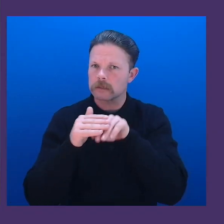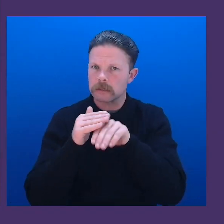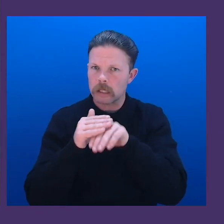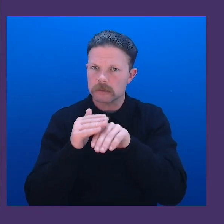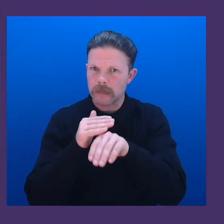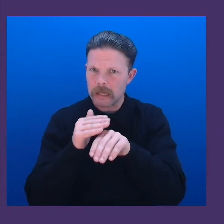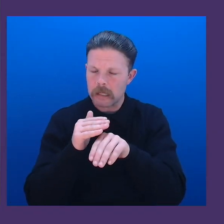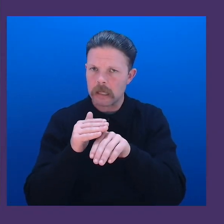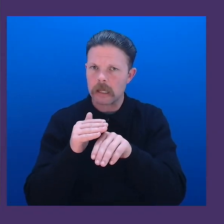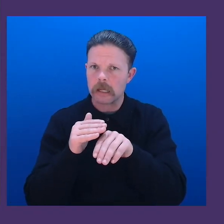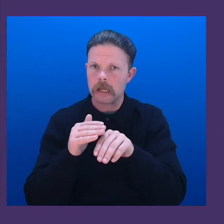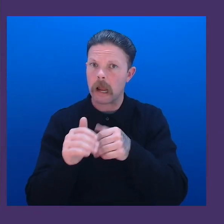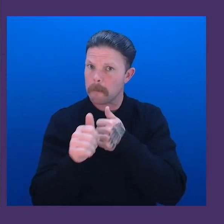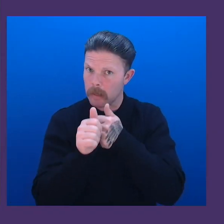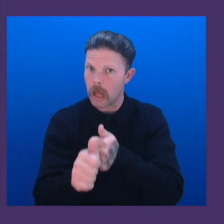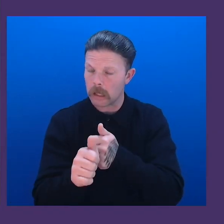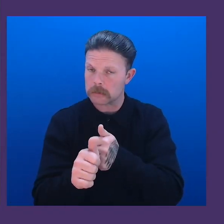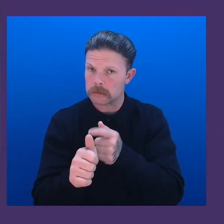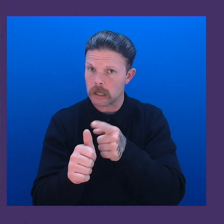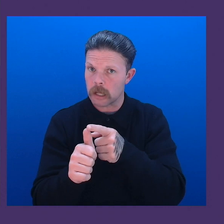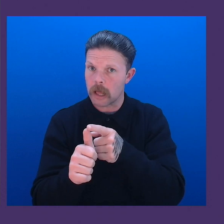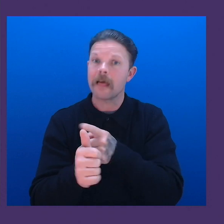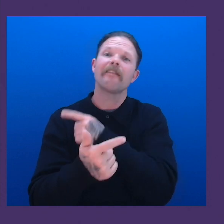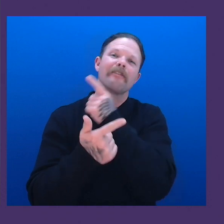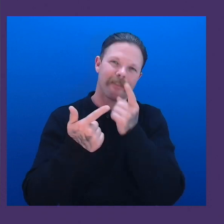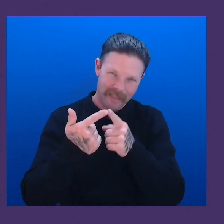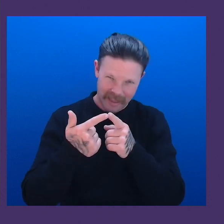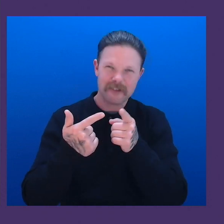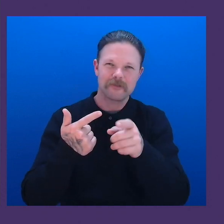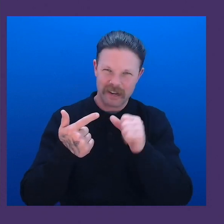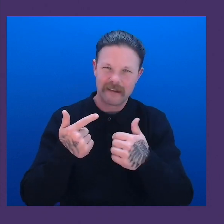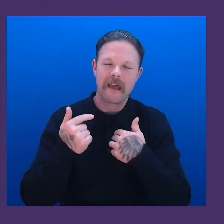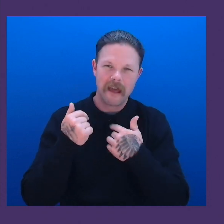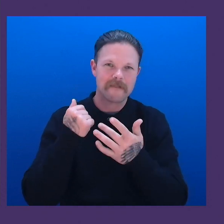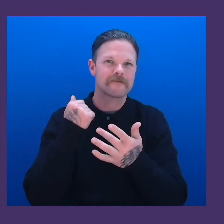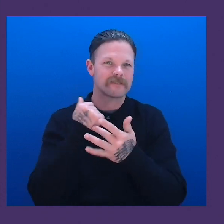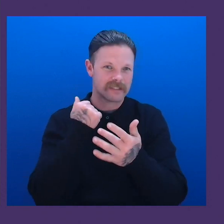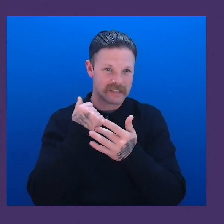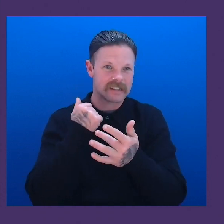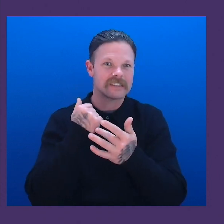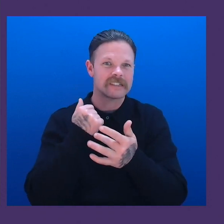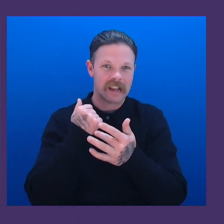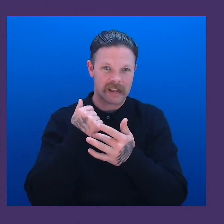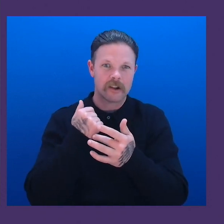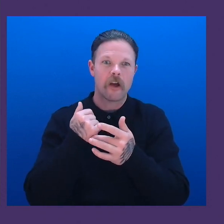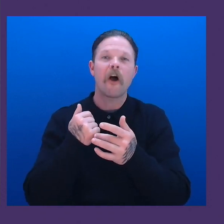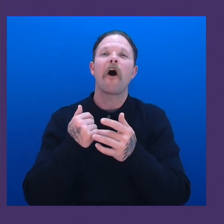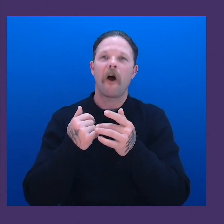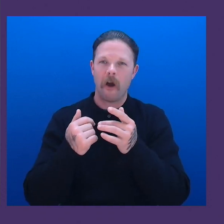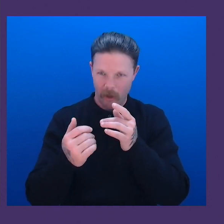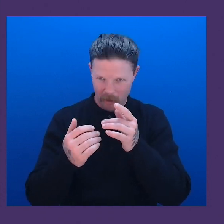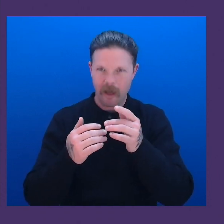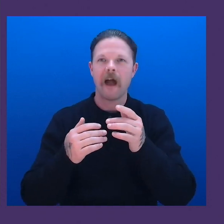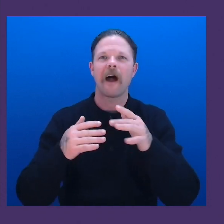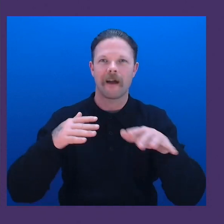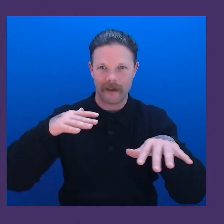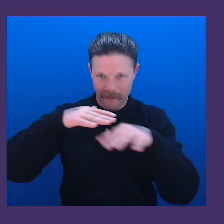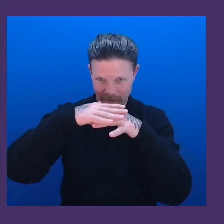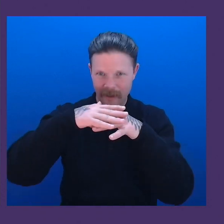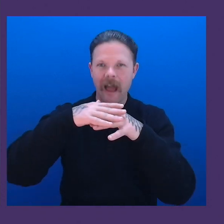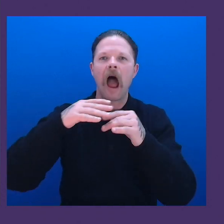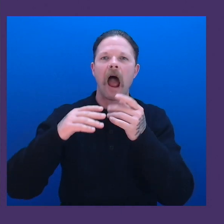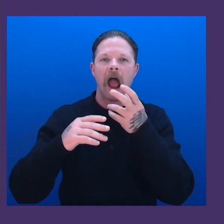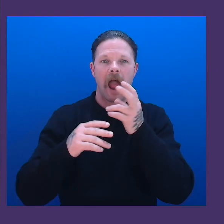accessibility compliant. Then you can have the technical underpinning to go and reach higher to achieve